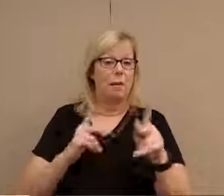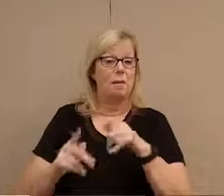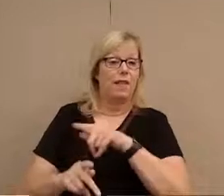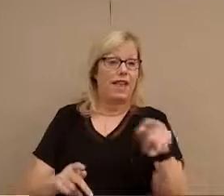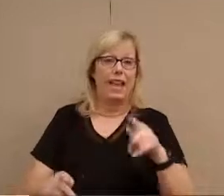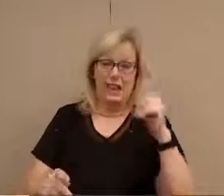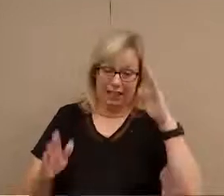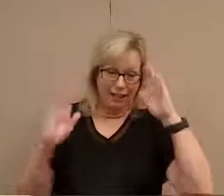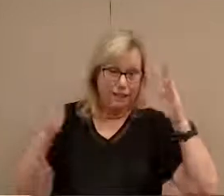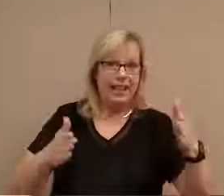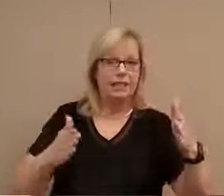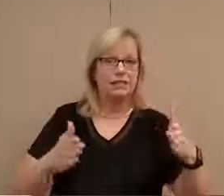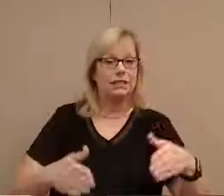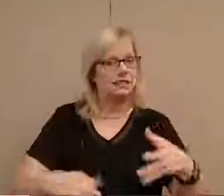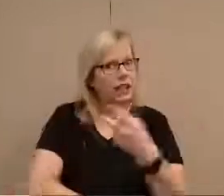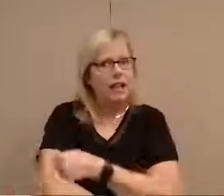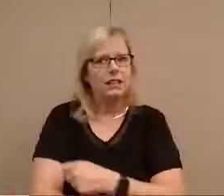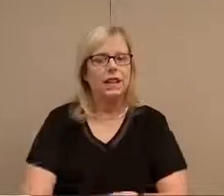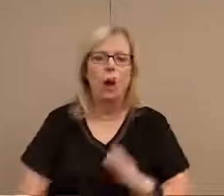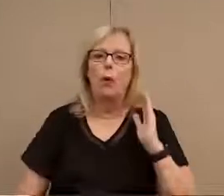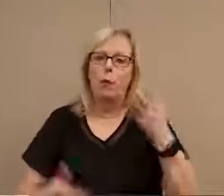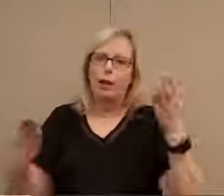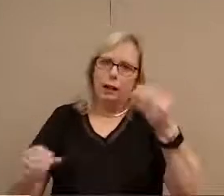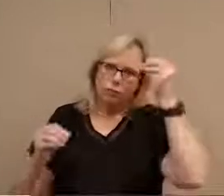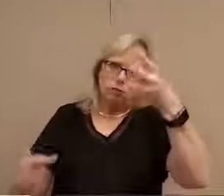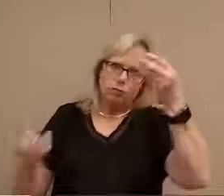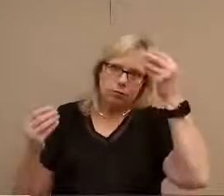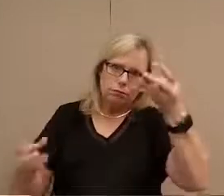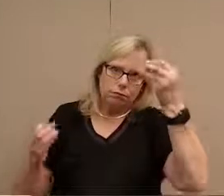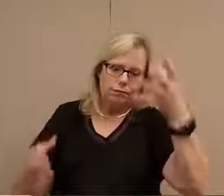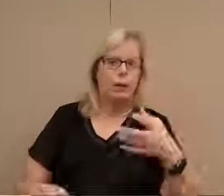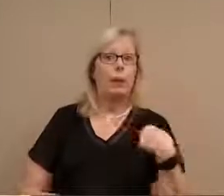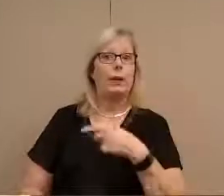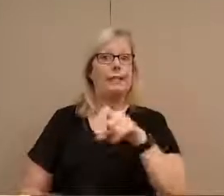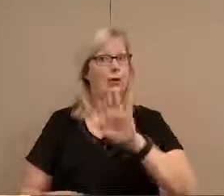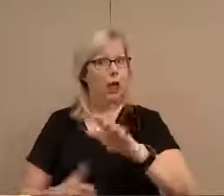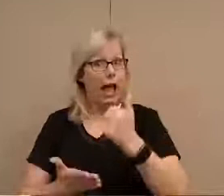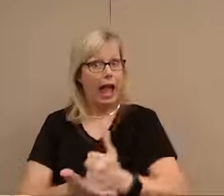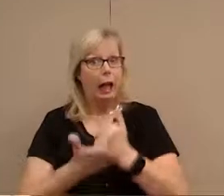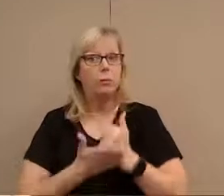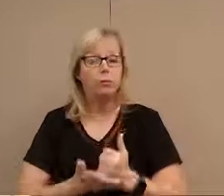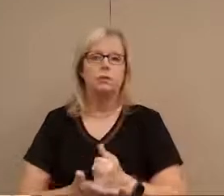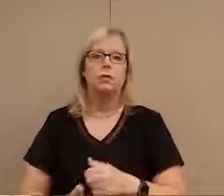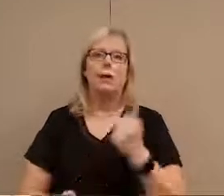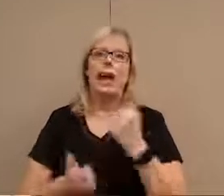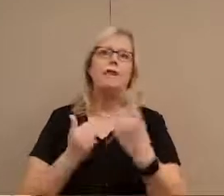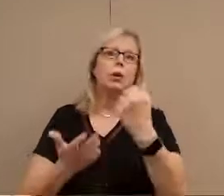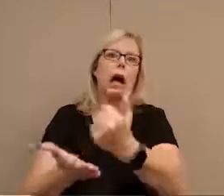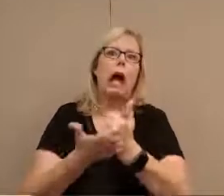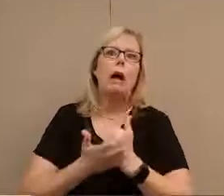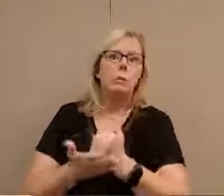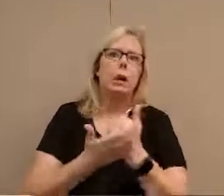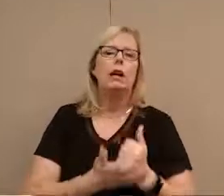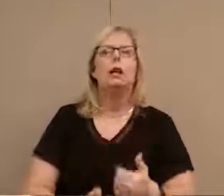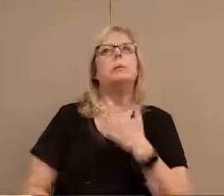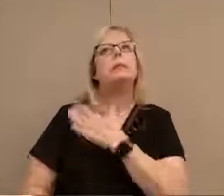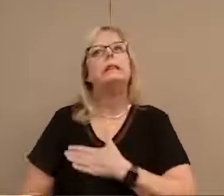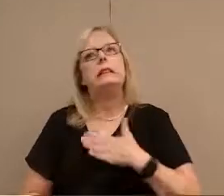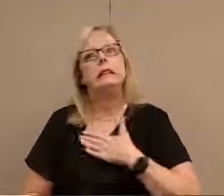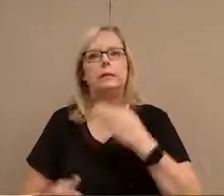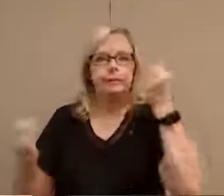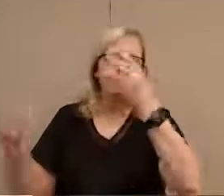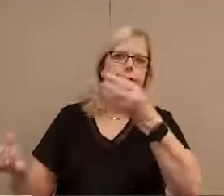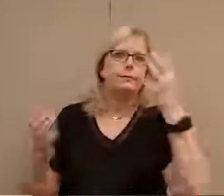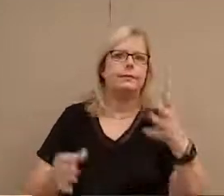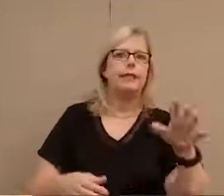convinced, we're going to be here spreading this word. So we need your help. We need everybody's help. So please spread the